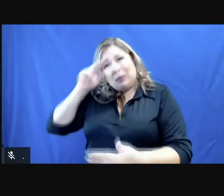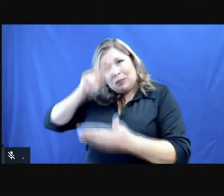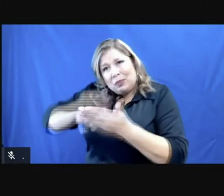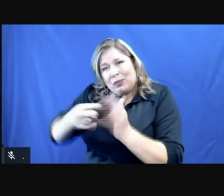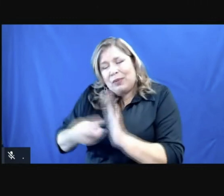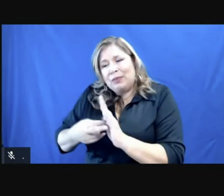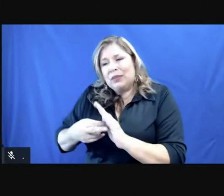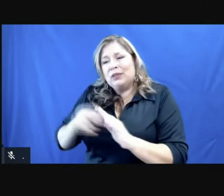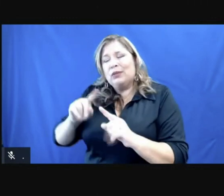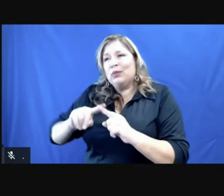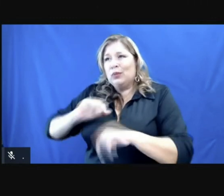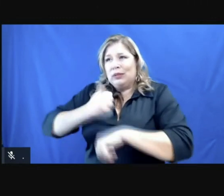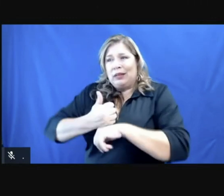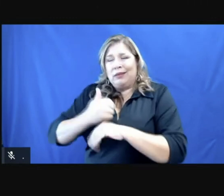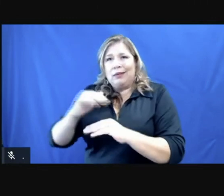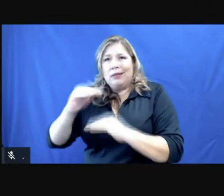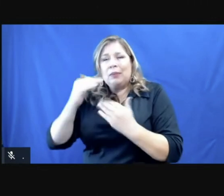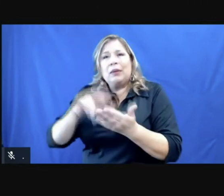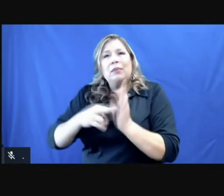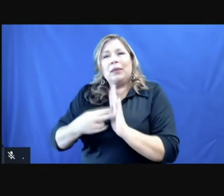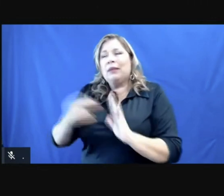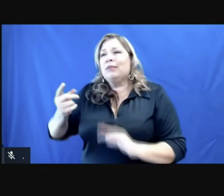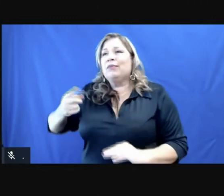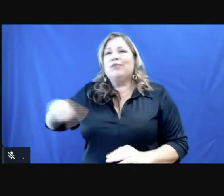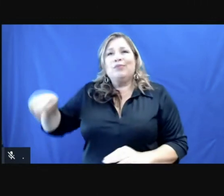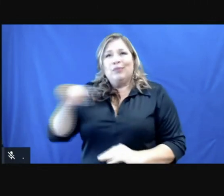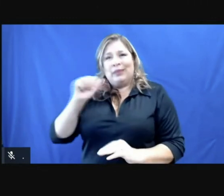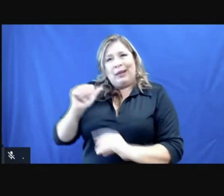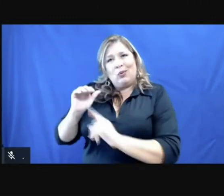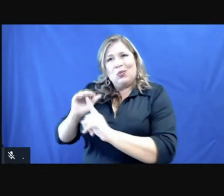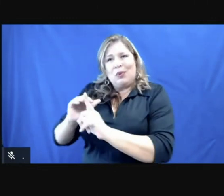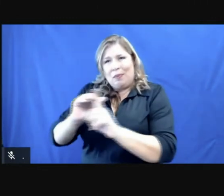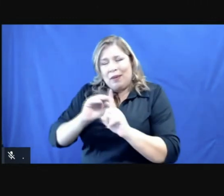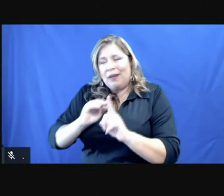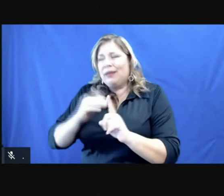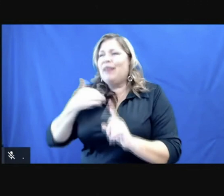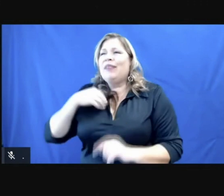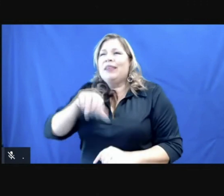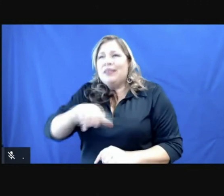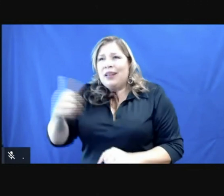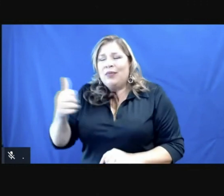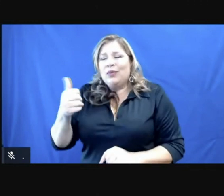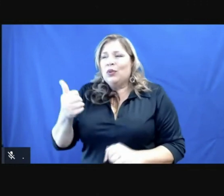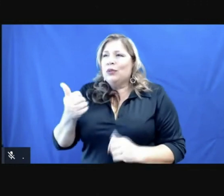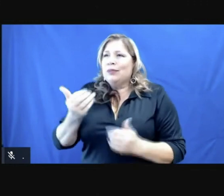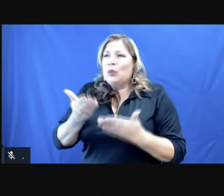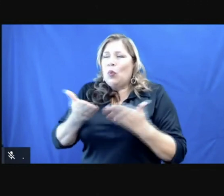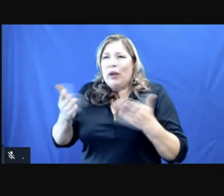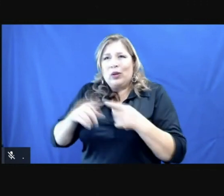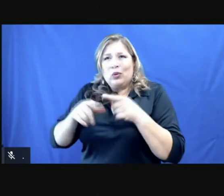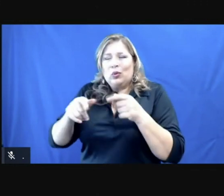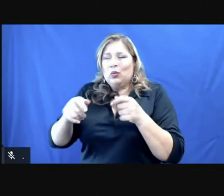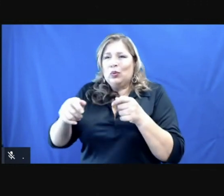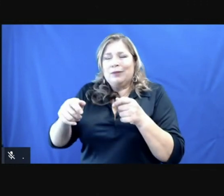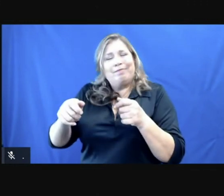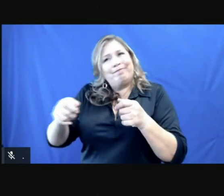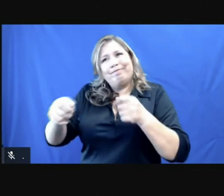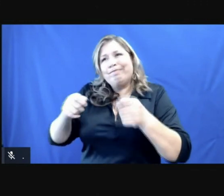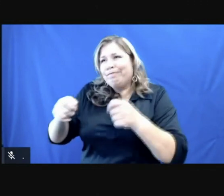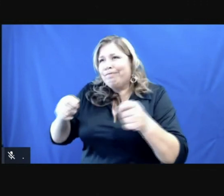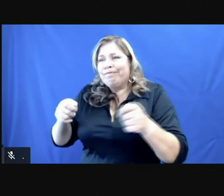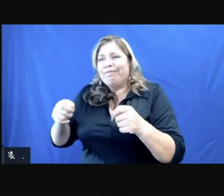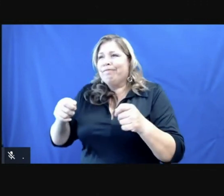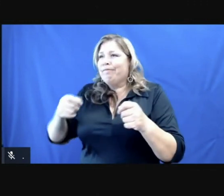us have another tool, another reminder, another action to take to contribute to us